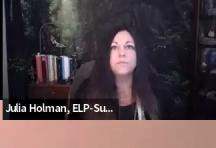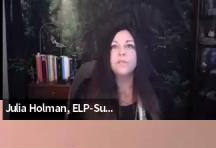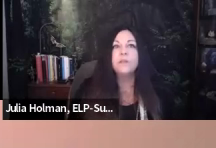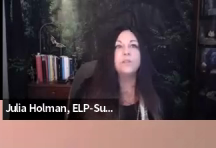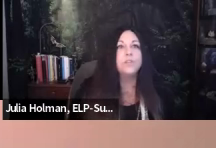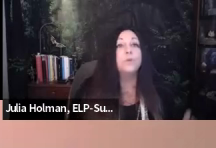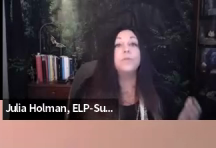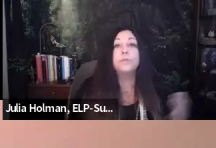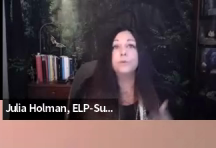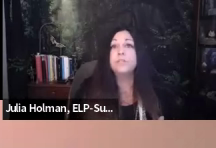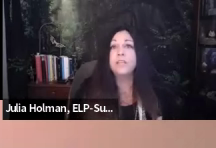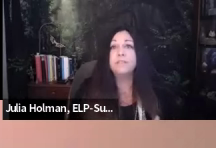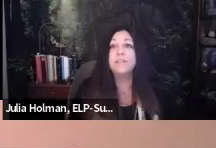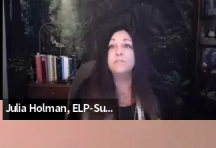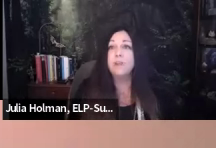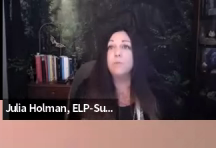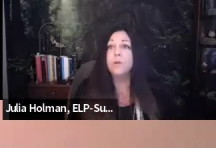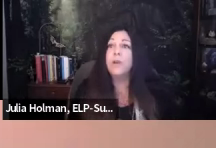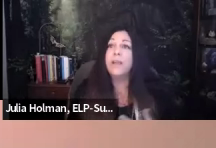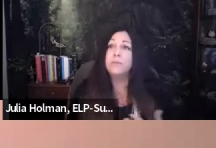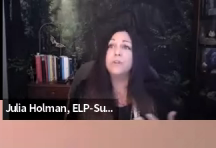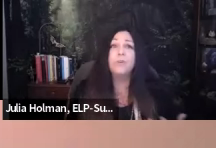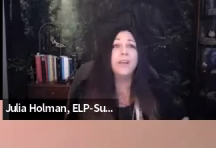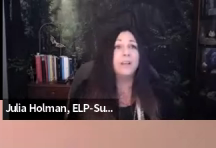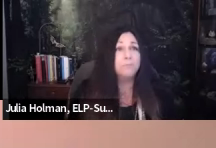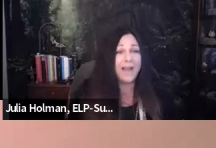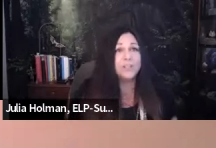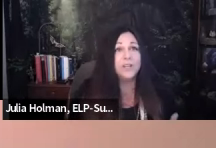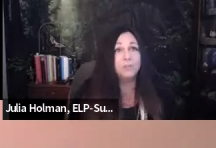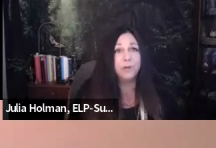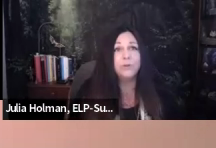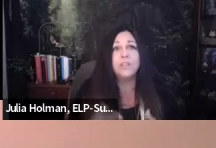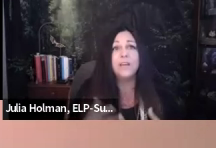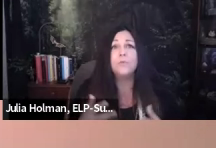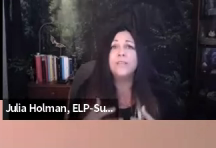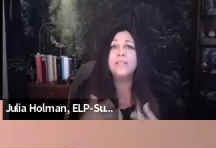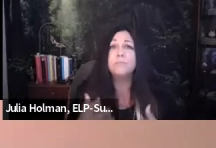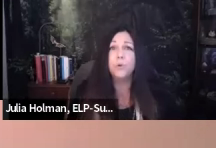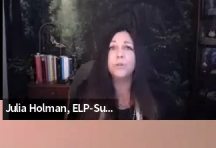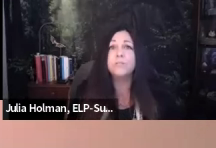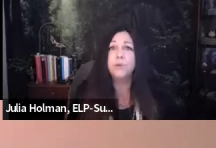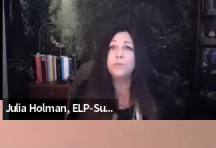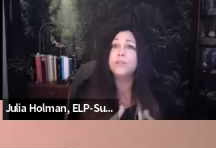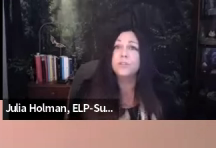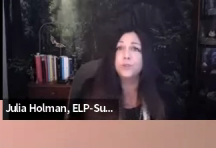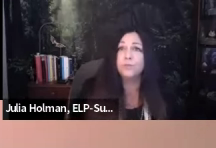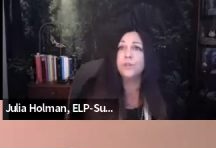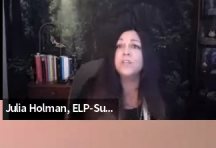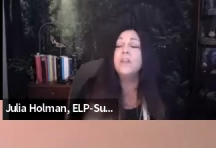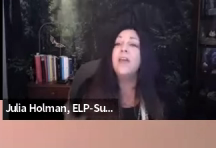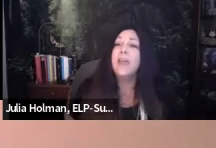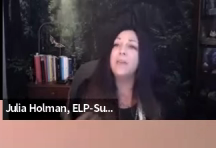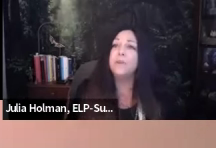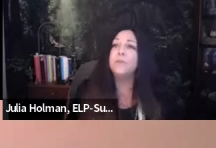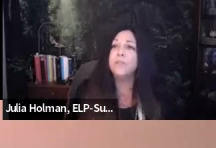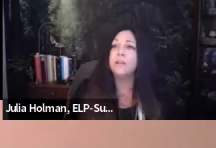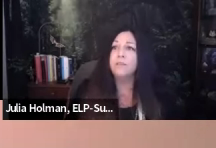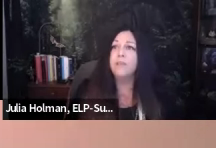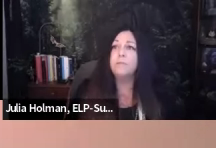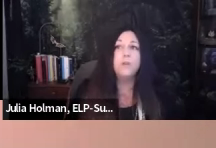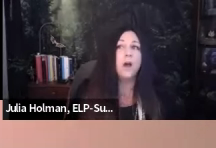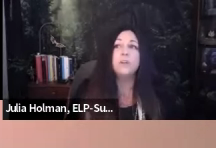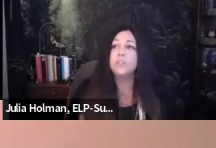need. So through the CFS framework, we're able to create a compassionate approach that really supports both the consumers and